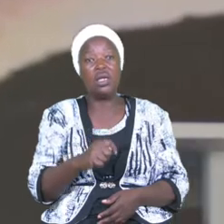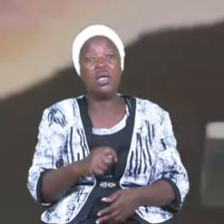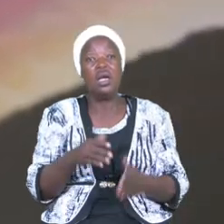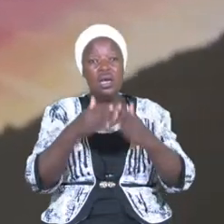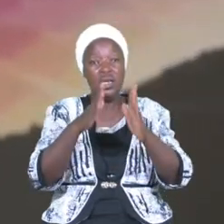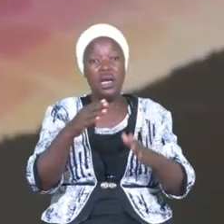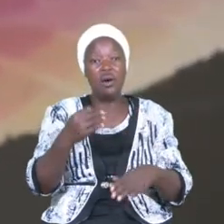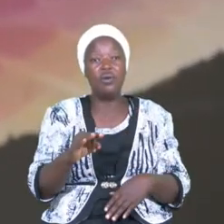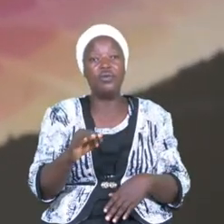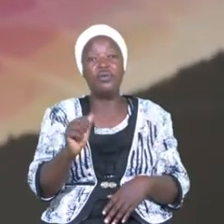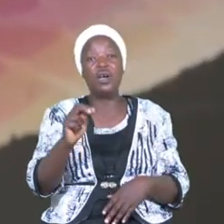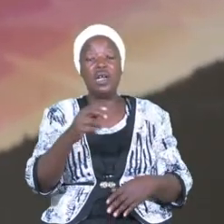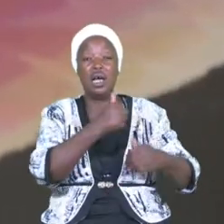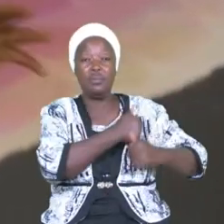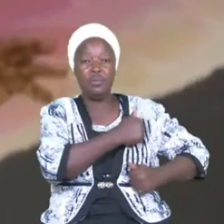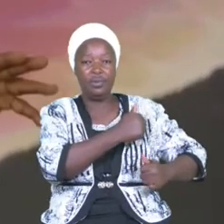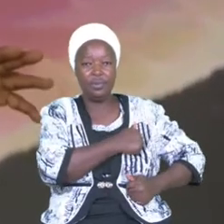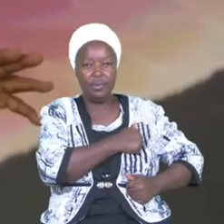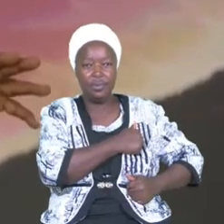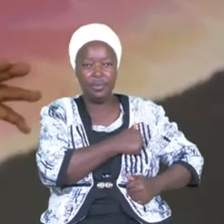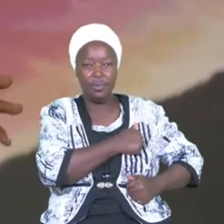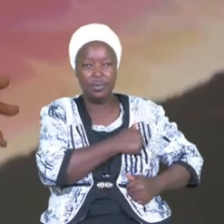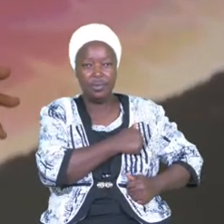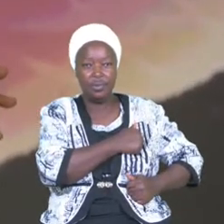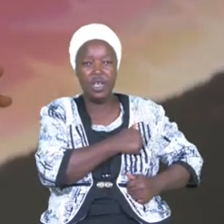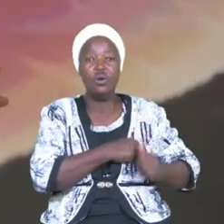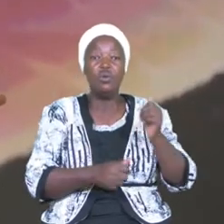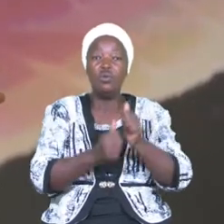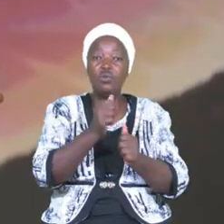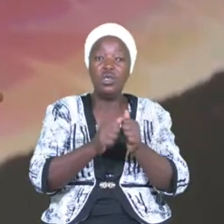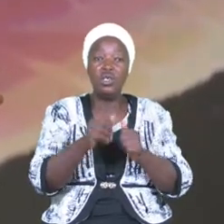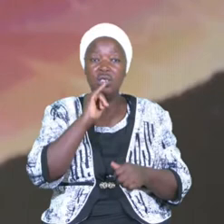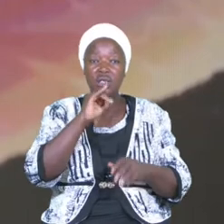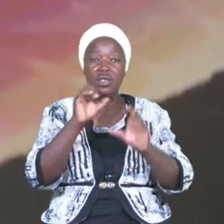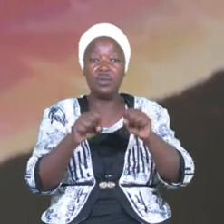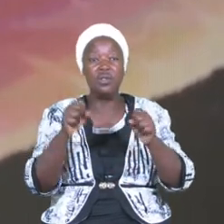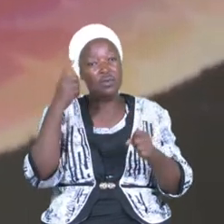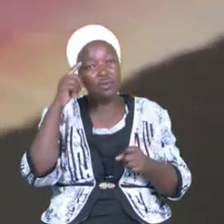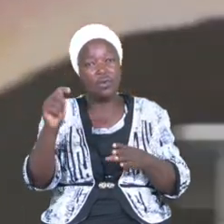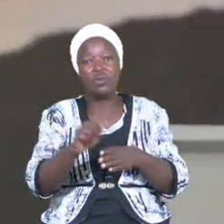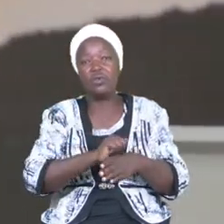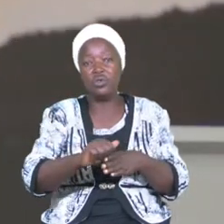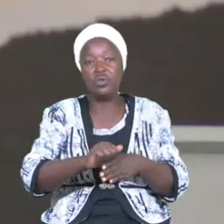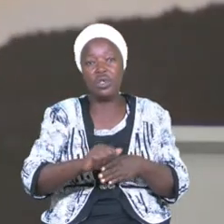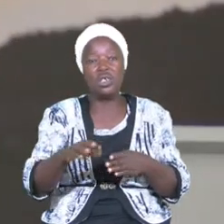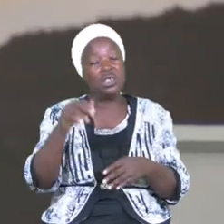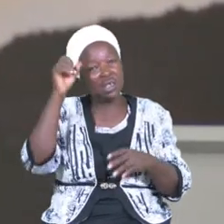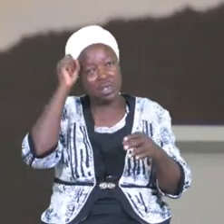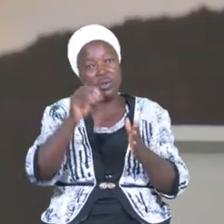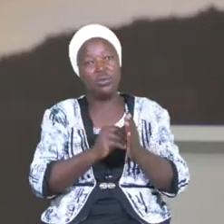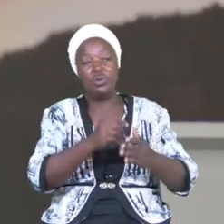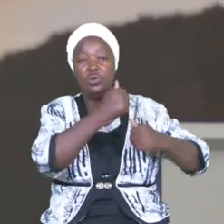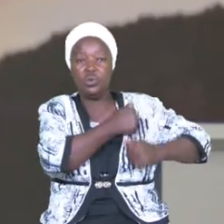who's responsible for training his soldiers, and now they're to go to the